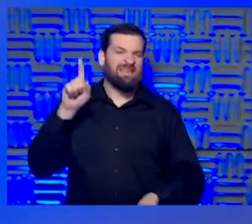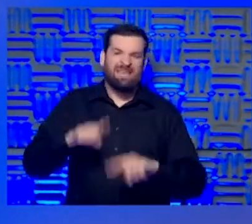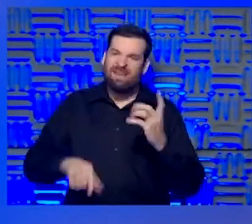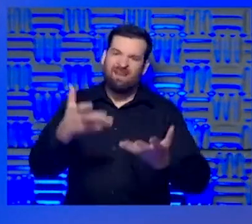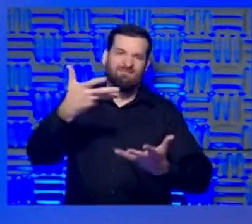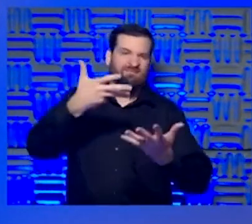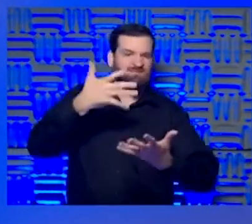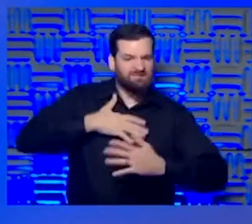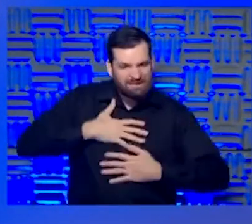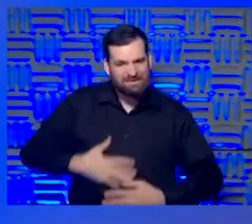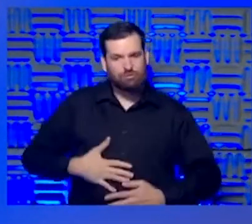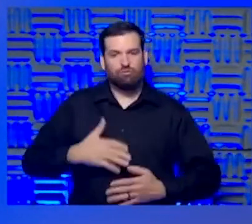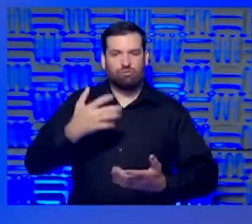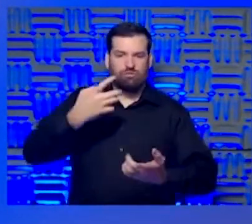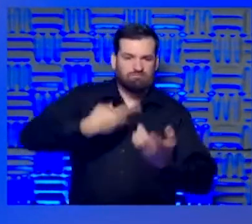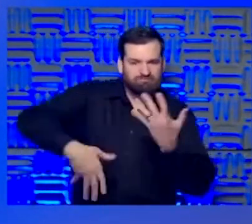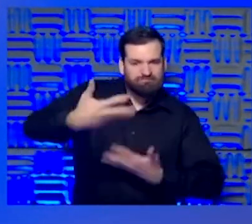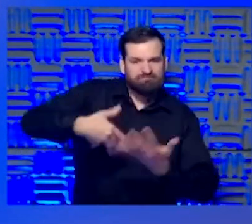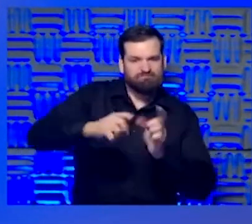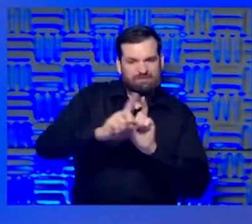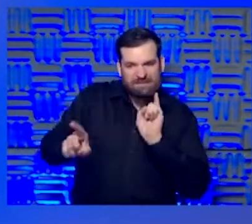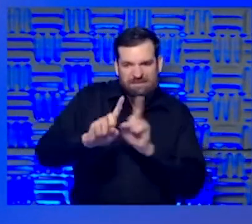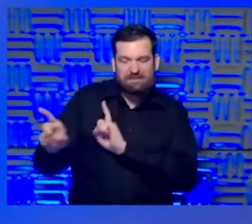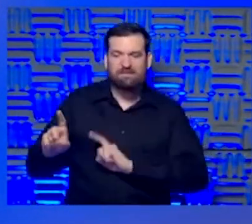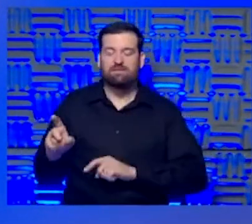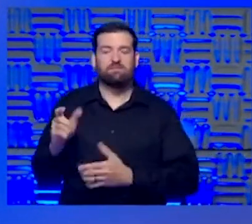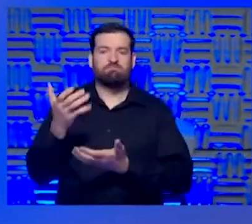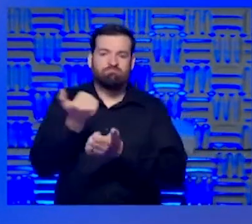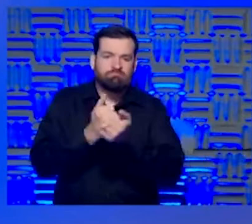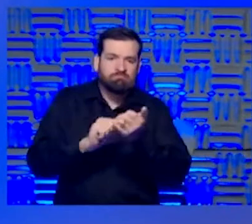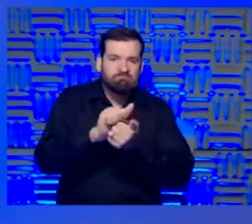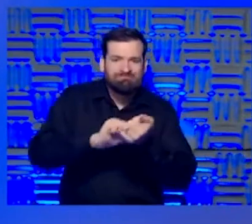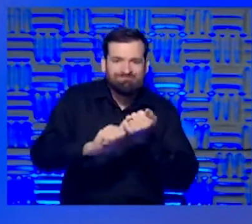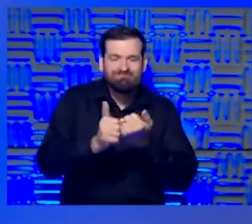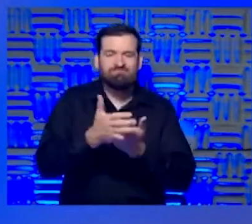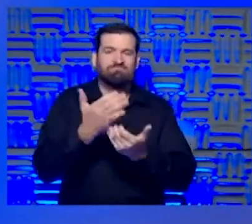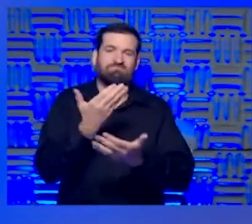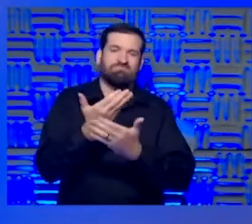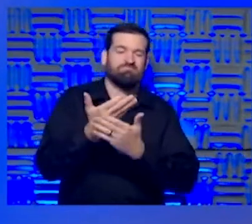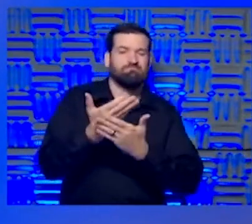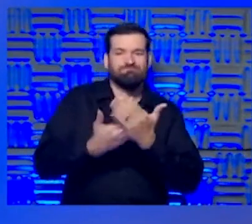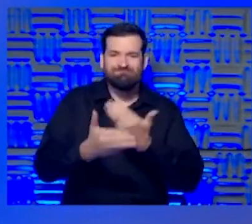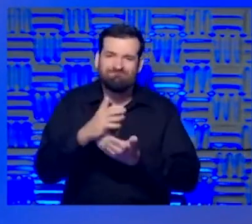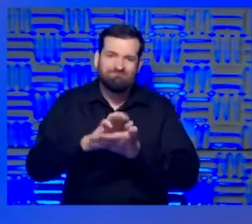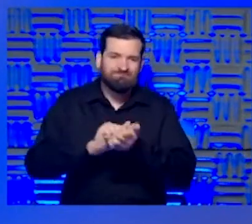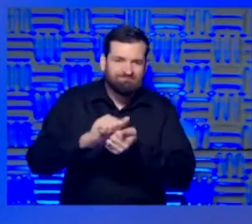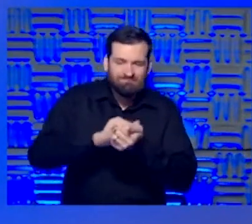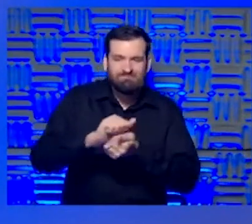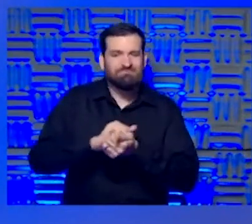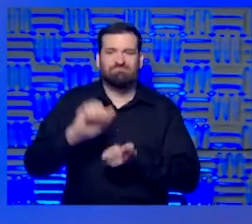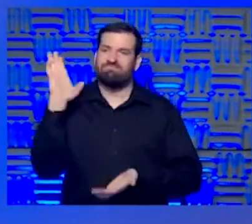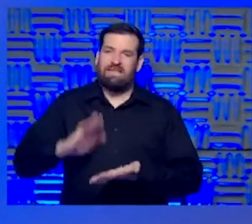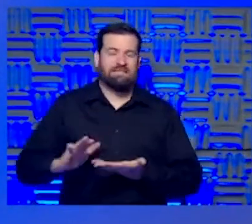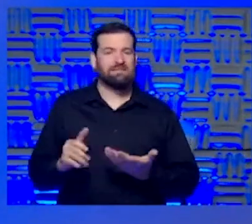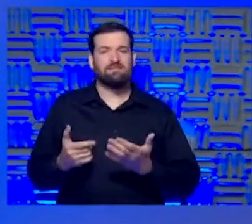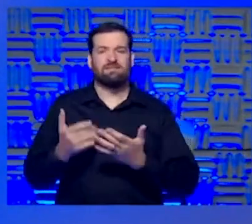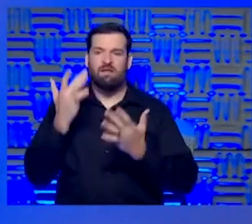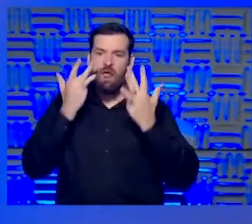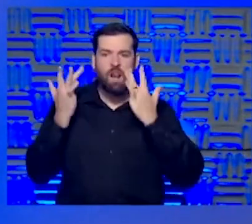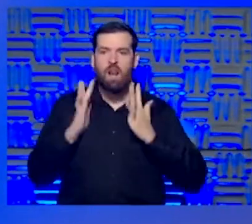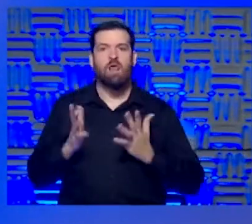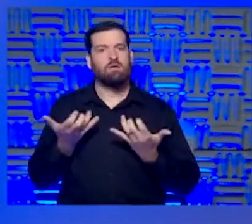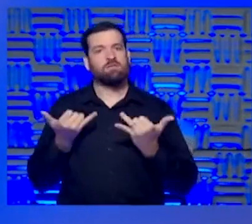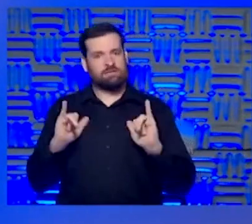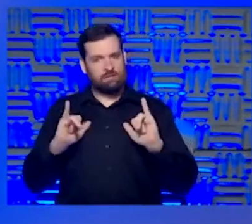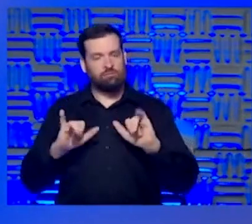and probably don't have the good hand hygiene and inability to stop touching their face as much as adults either. So it's really interesting findings, but I think it's a good